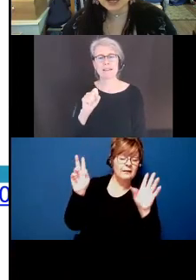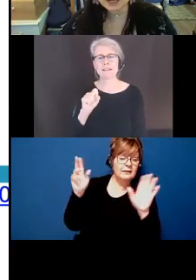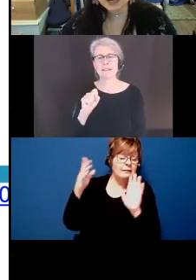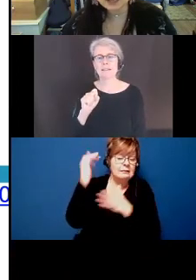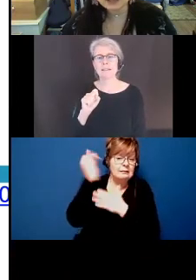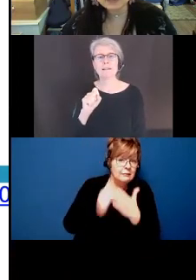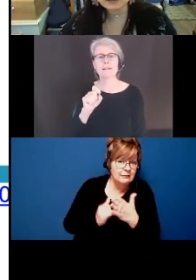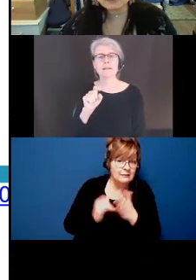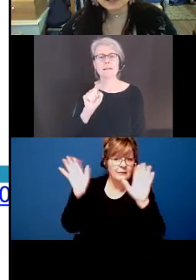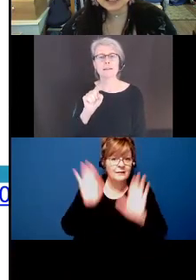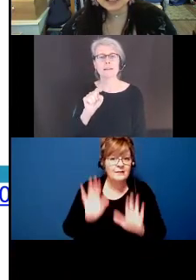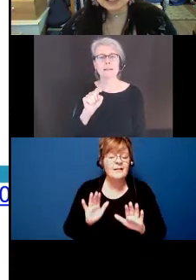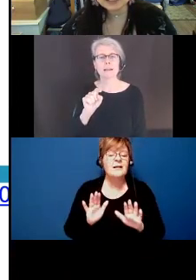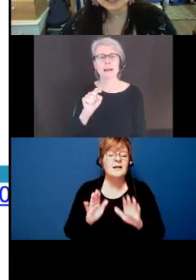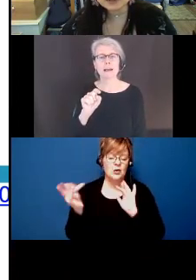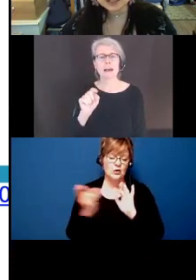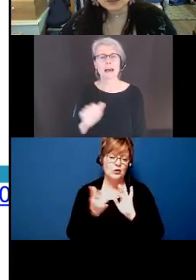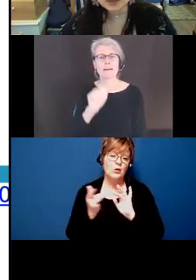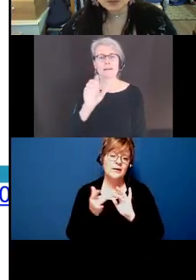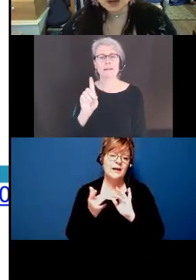events@disabilitywithoutpoverty.ca. Again, that's